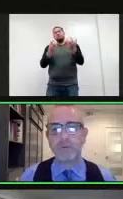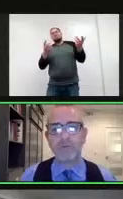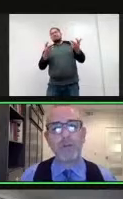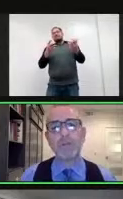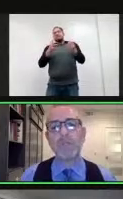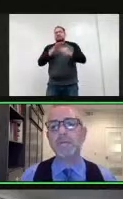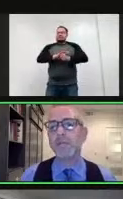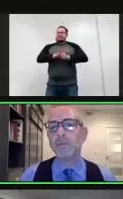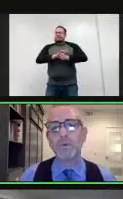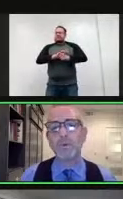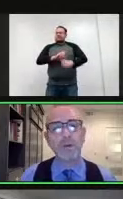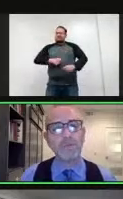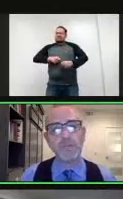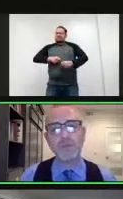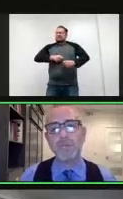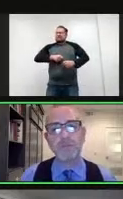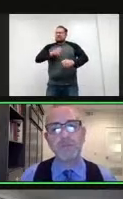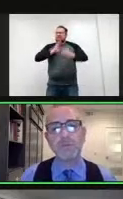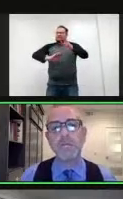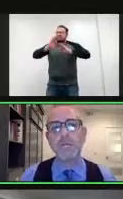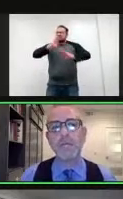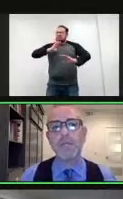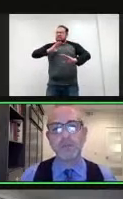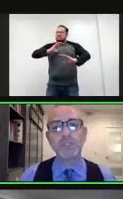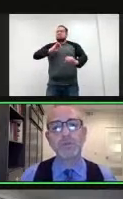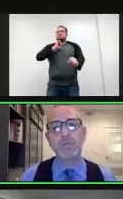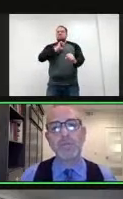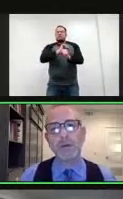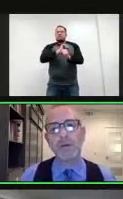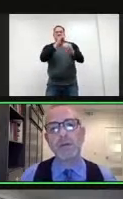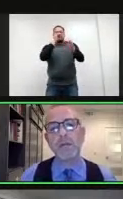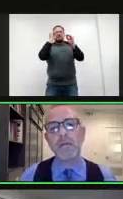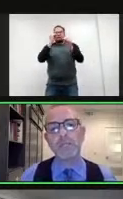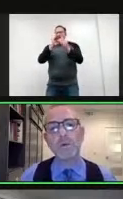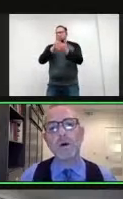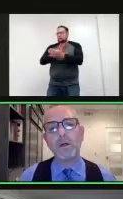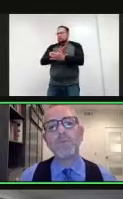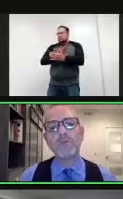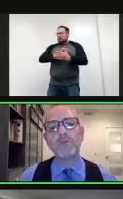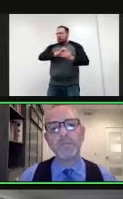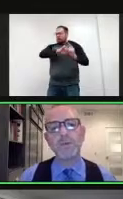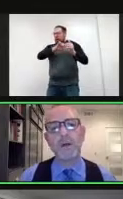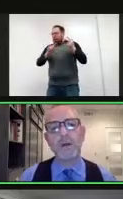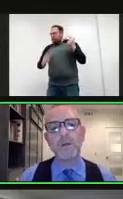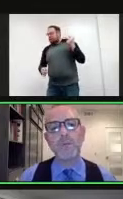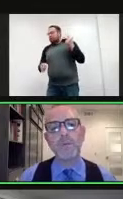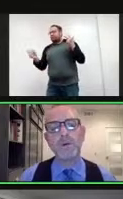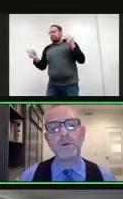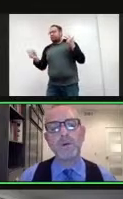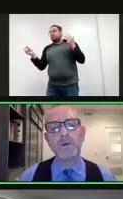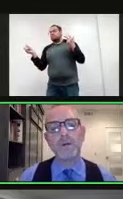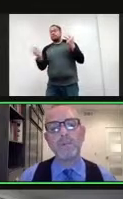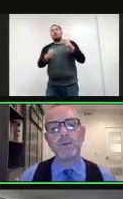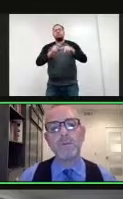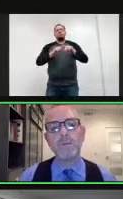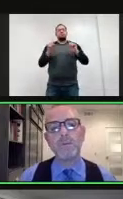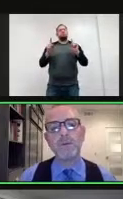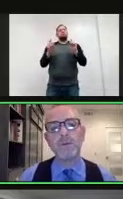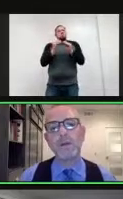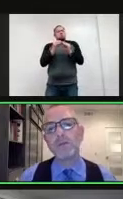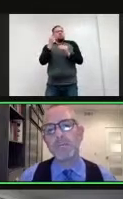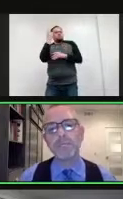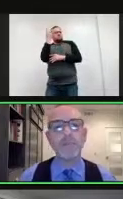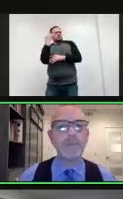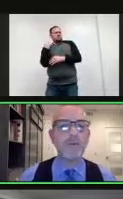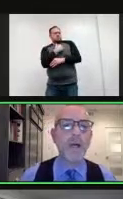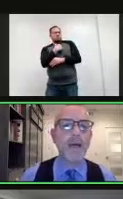some frustrations, and in the work of teaching in schools, there certainly are. And so all the more reason why we were not